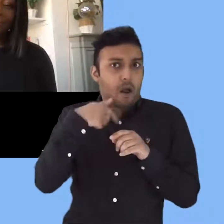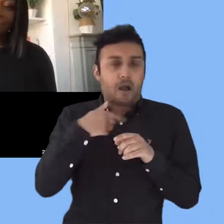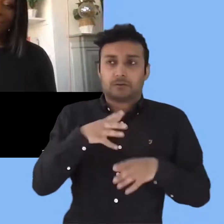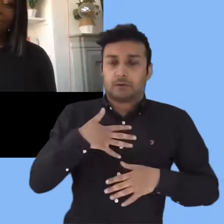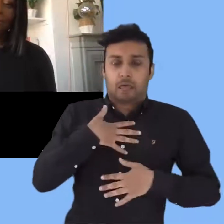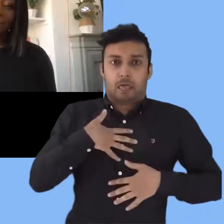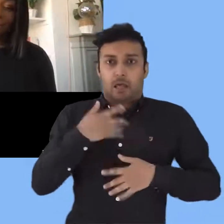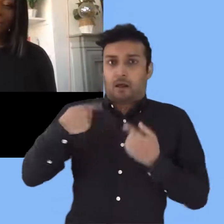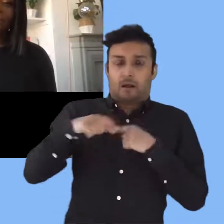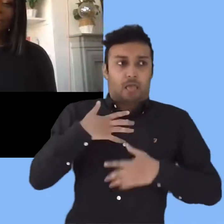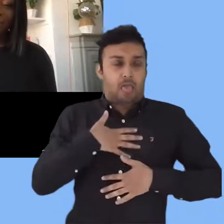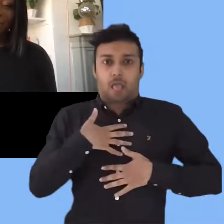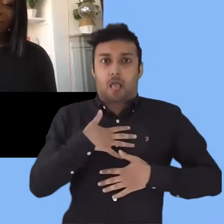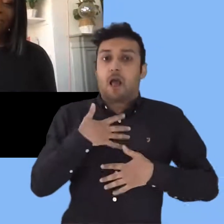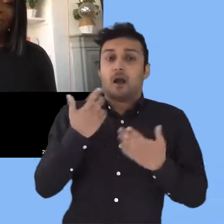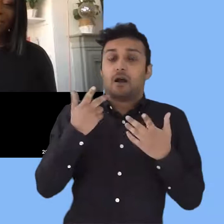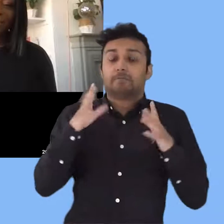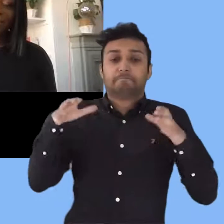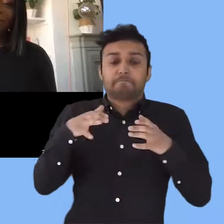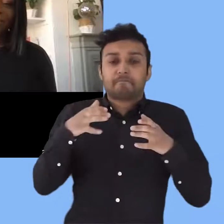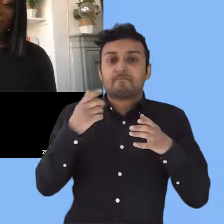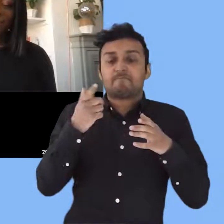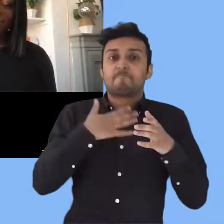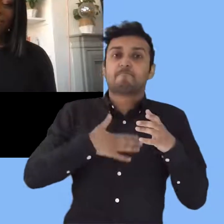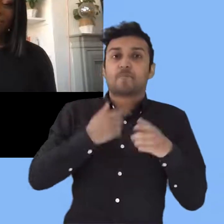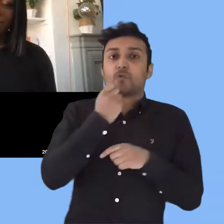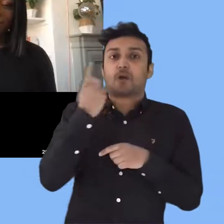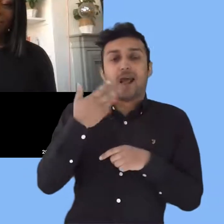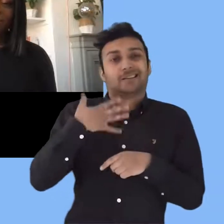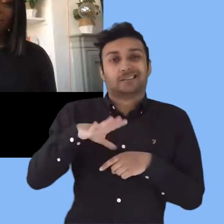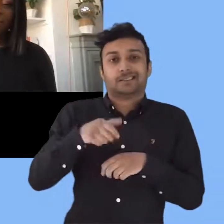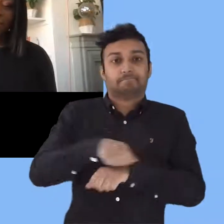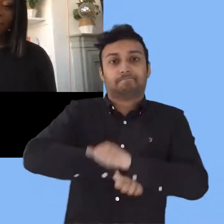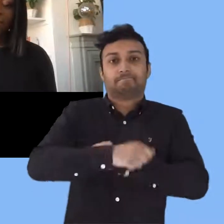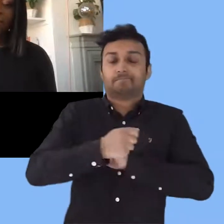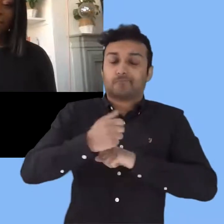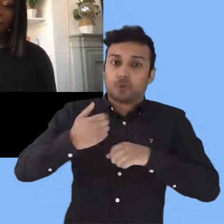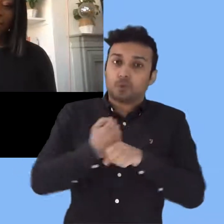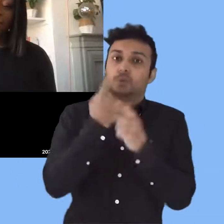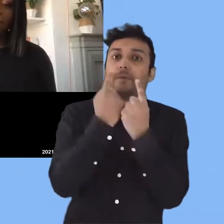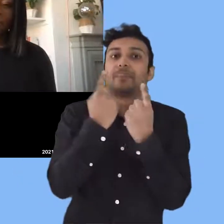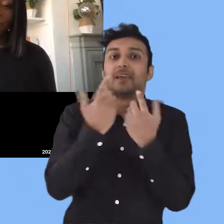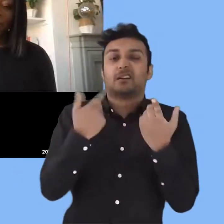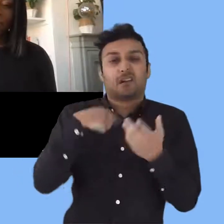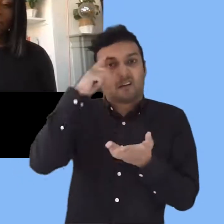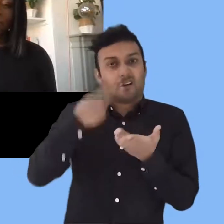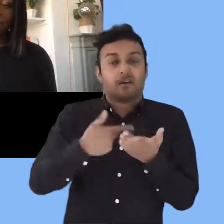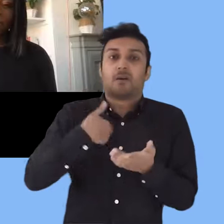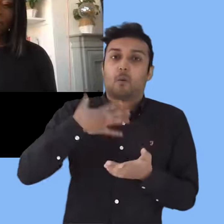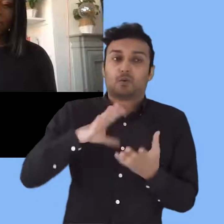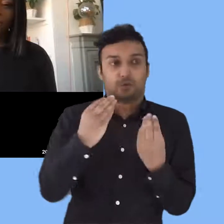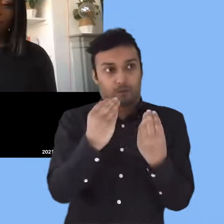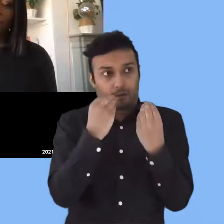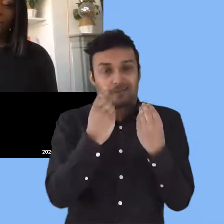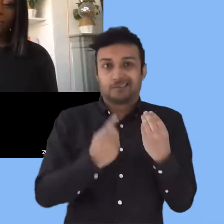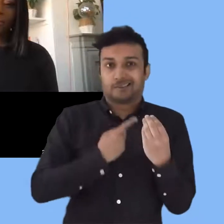and we realized we needed to do some work. And so we started to try and educate ourselves, and moving forward, try and bring that into the work